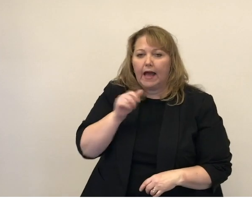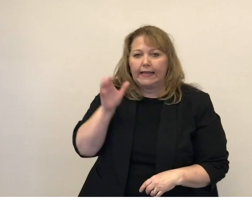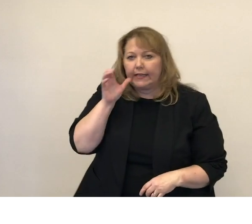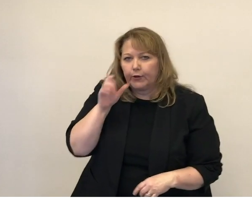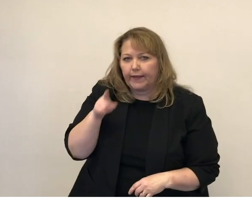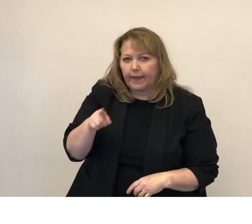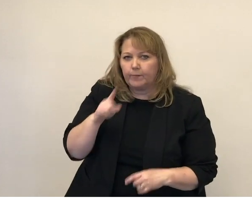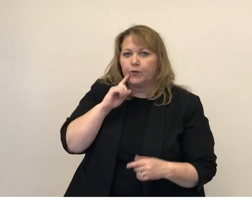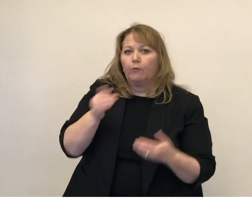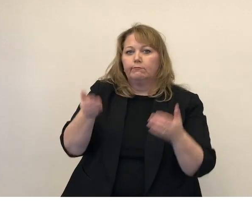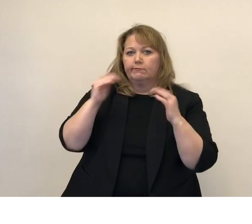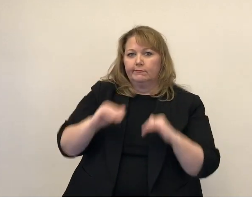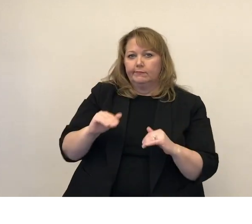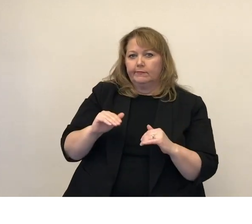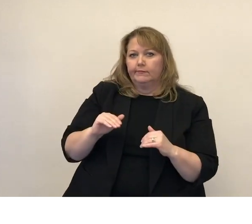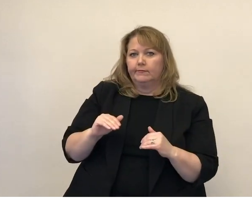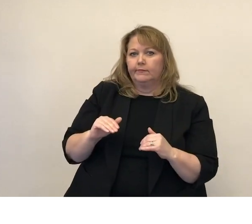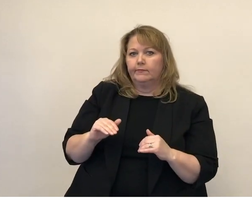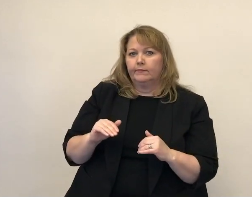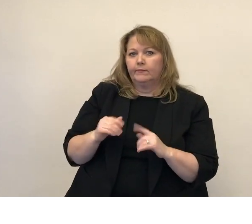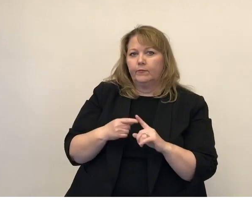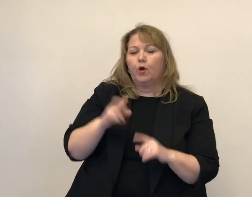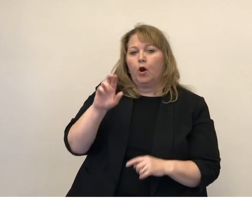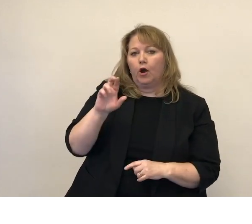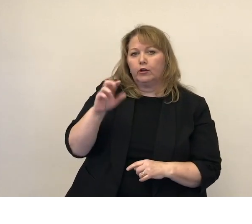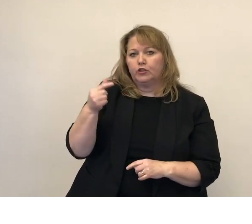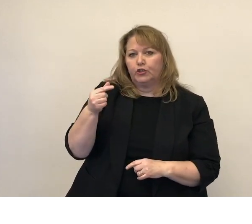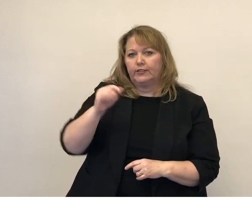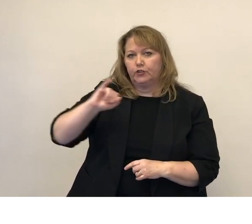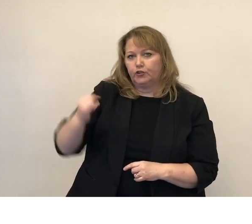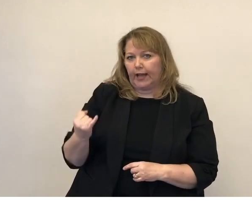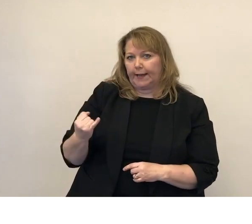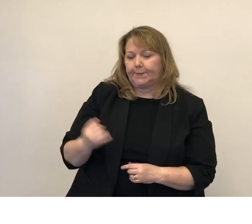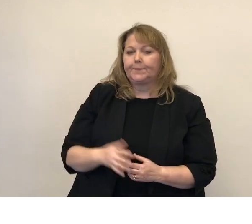Sasha, so we're going to go to Siobhan McAndrew from the RGJ.